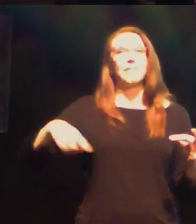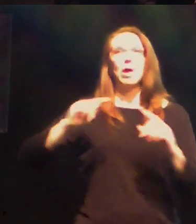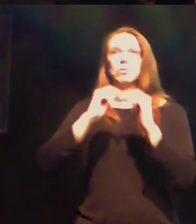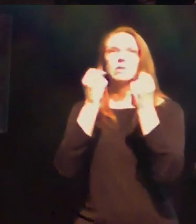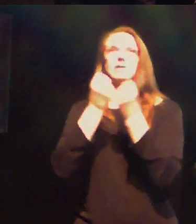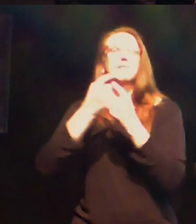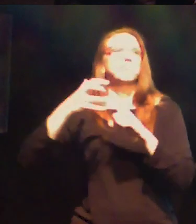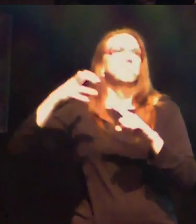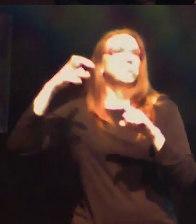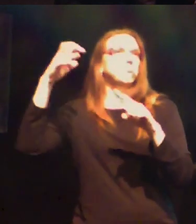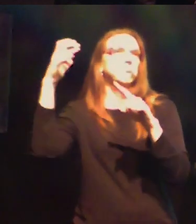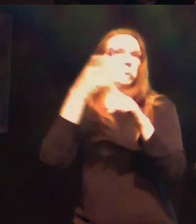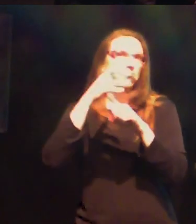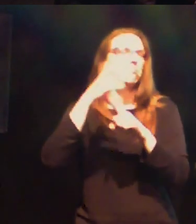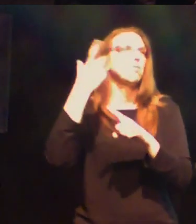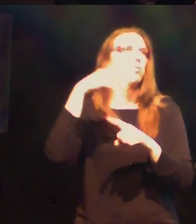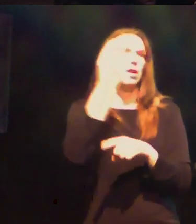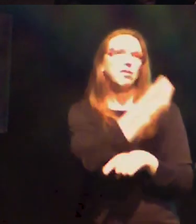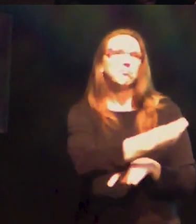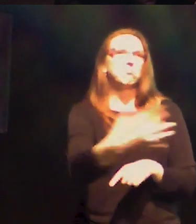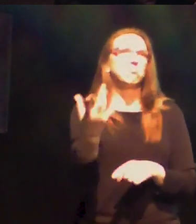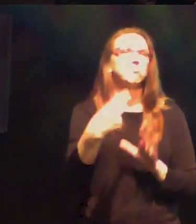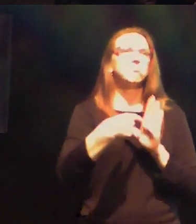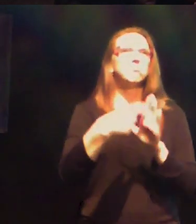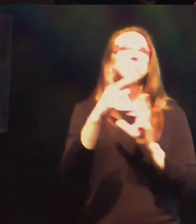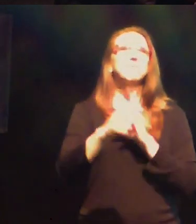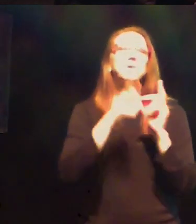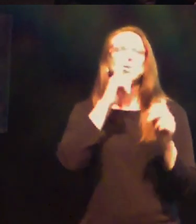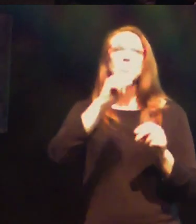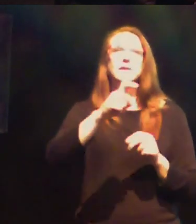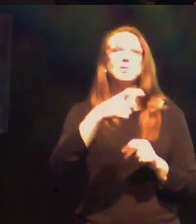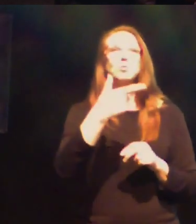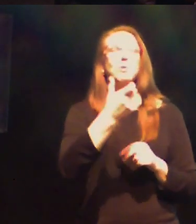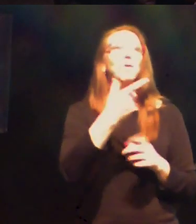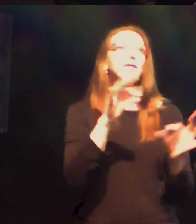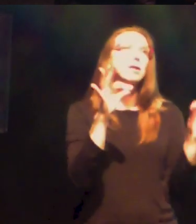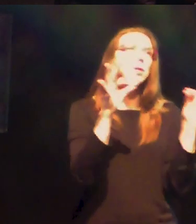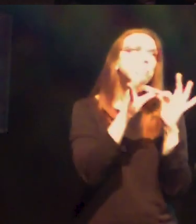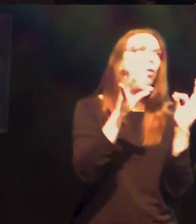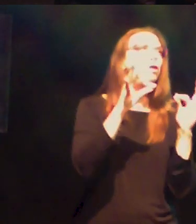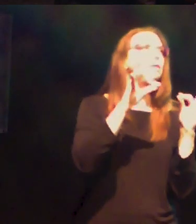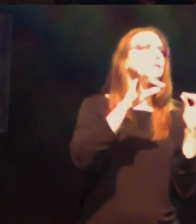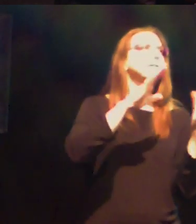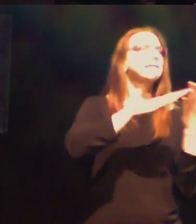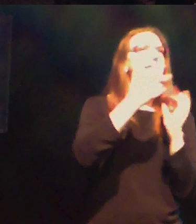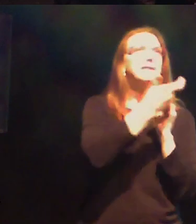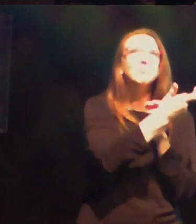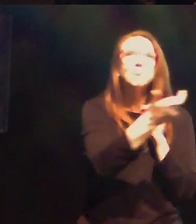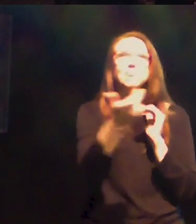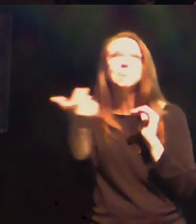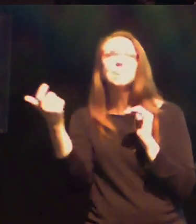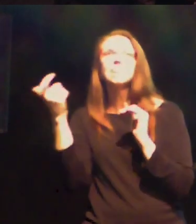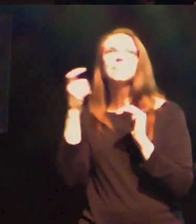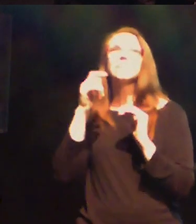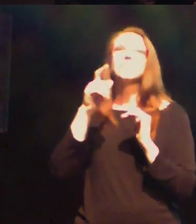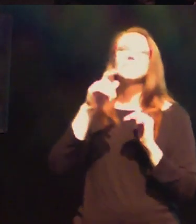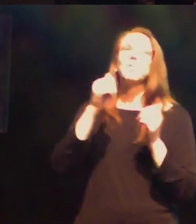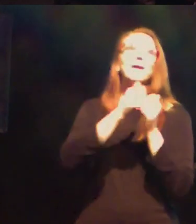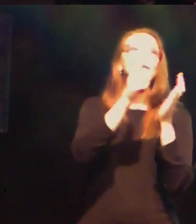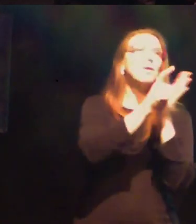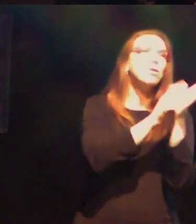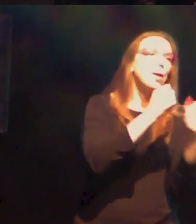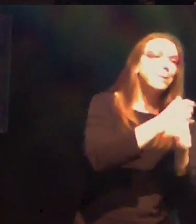here to bring this story to the people that need to see it. We want to have key screenings in cities across the country with lawmakers